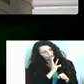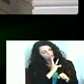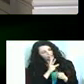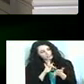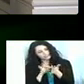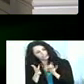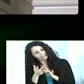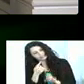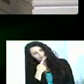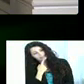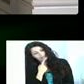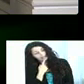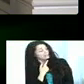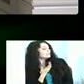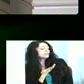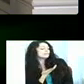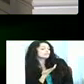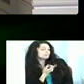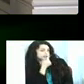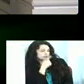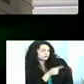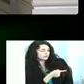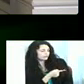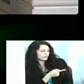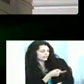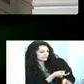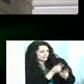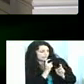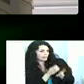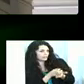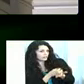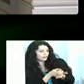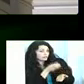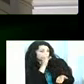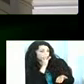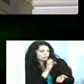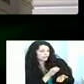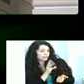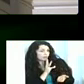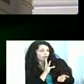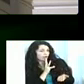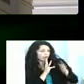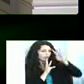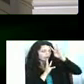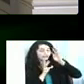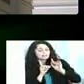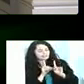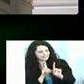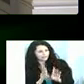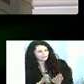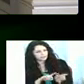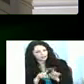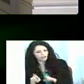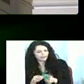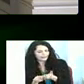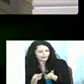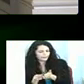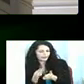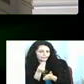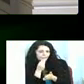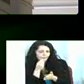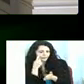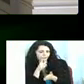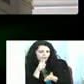Jesus said, "Would you give me a drink of that water?" His disciples had gone to the village to buy food for lunch.